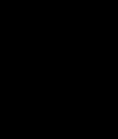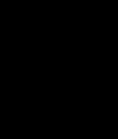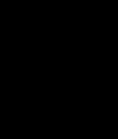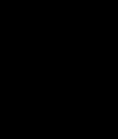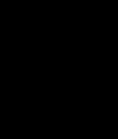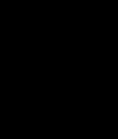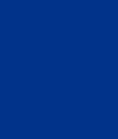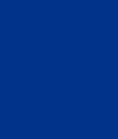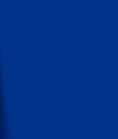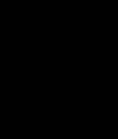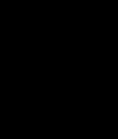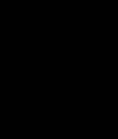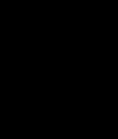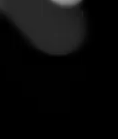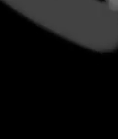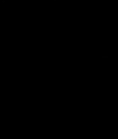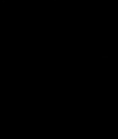international educator.